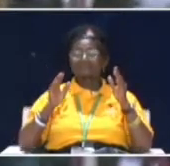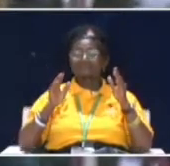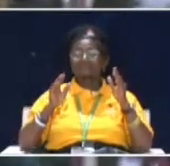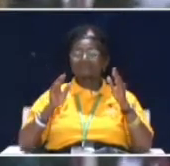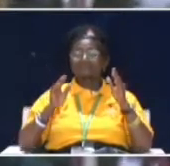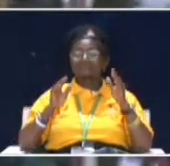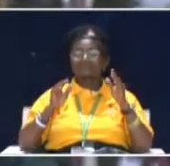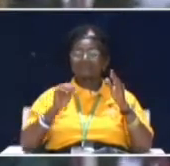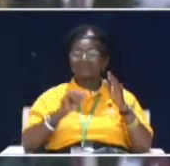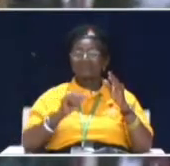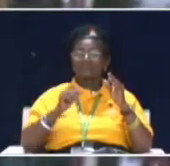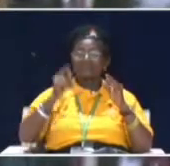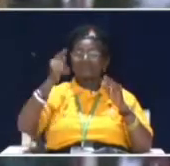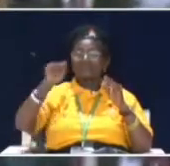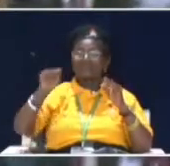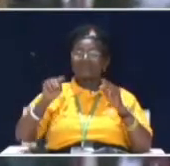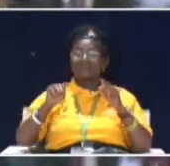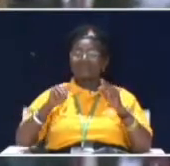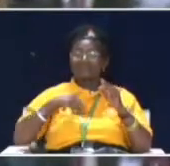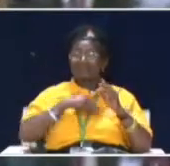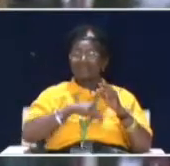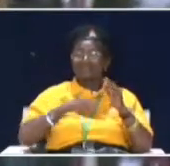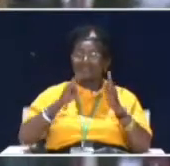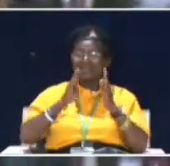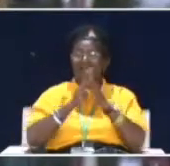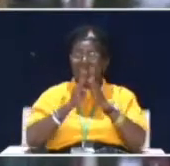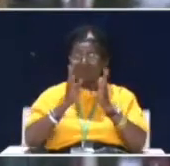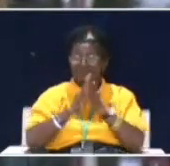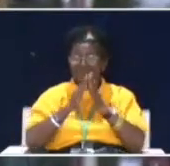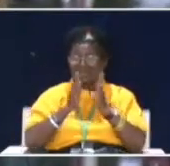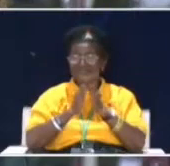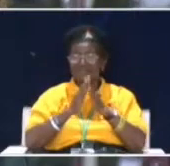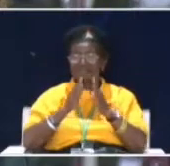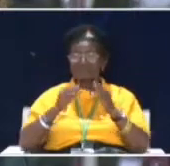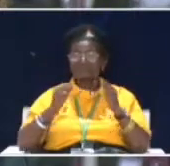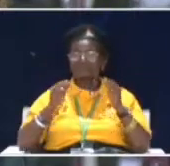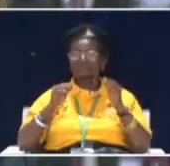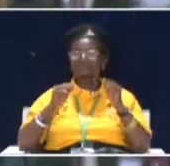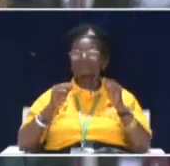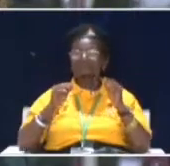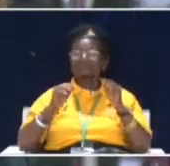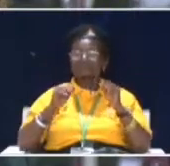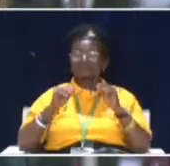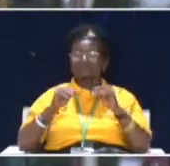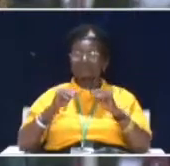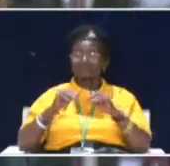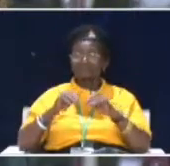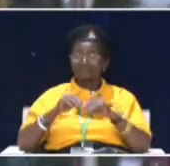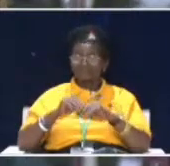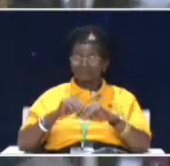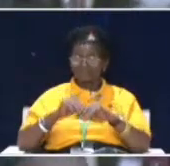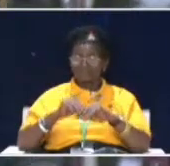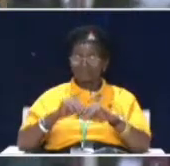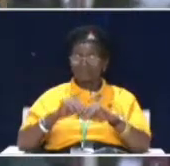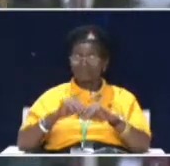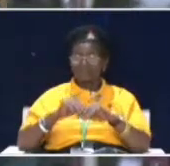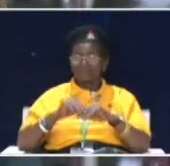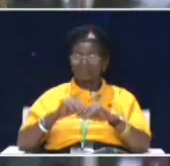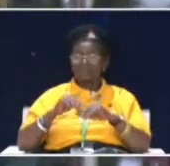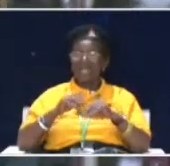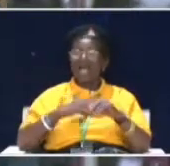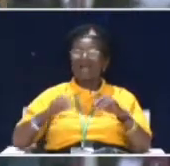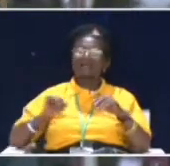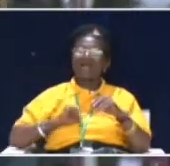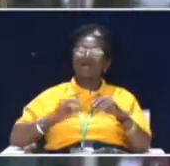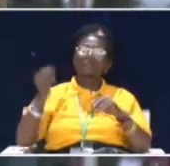a minister's conference. Lati lo si ipade awon ojise Olorun kan. And I was about to